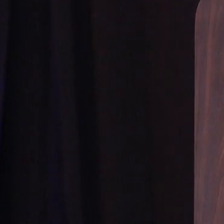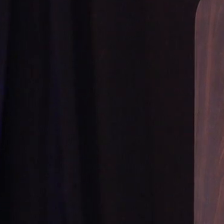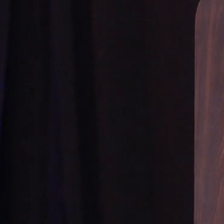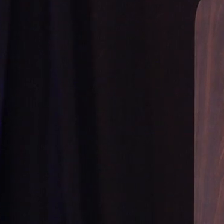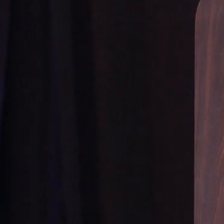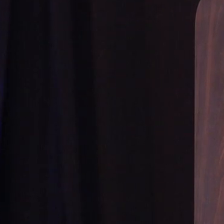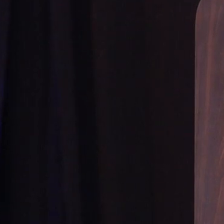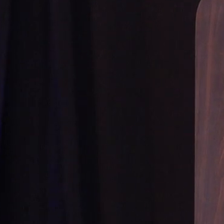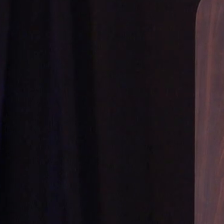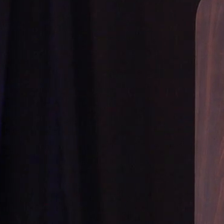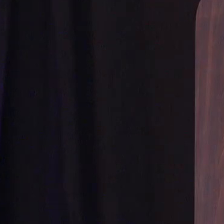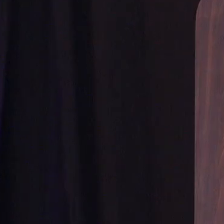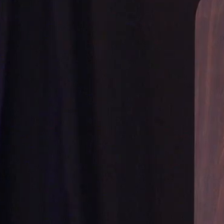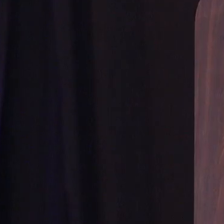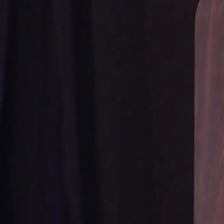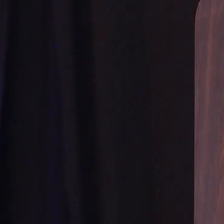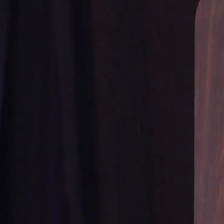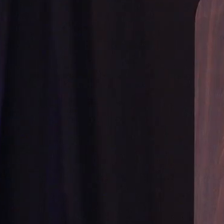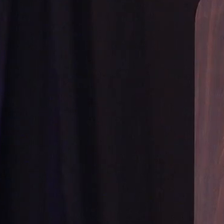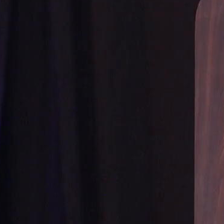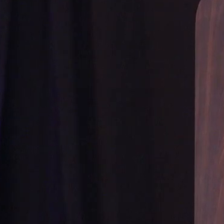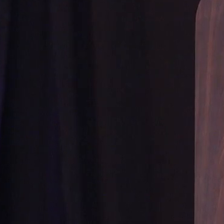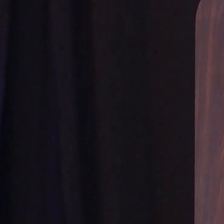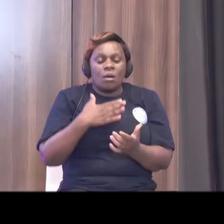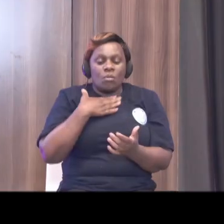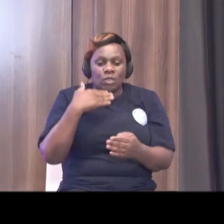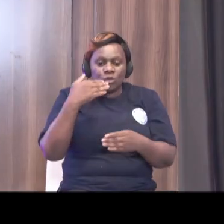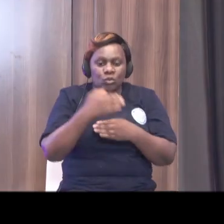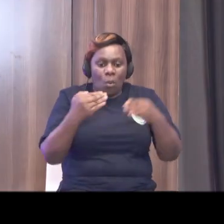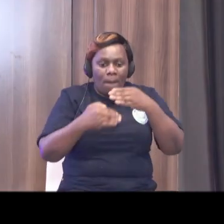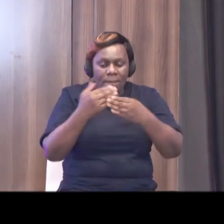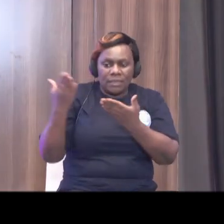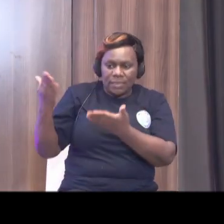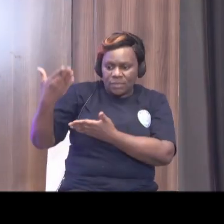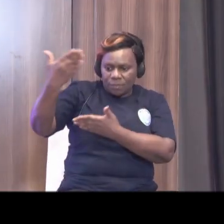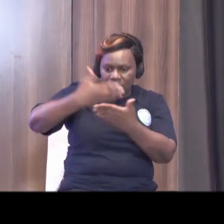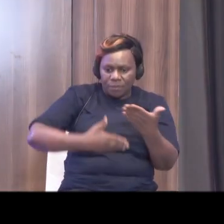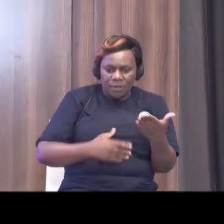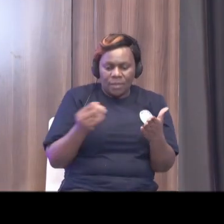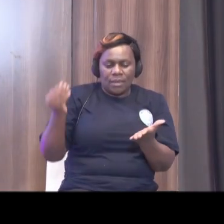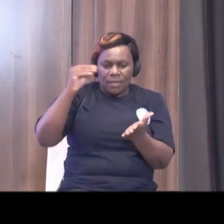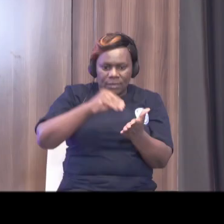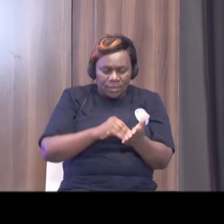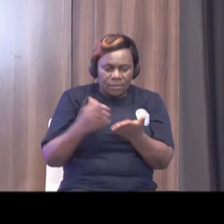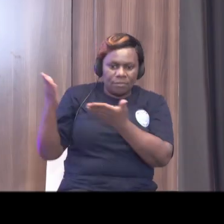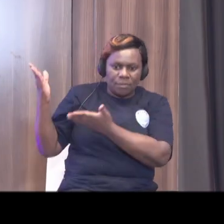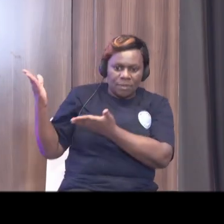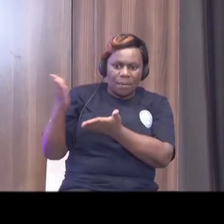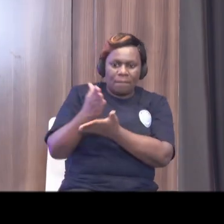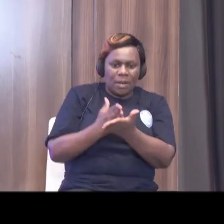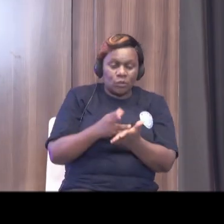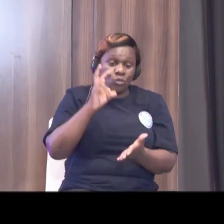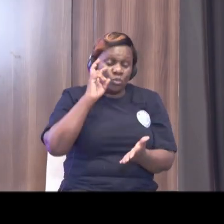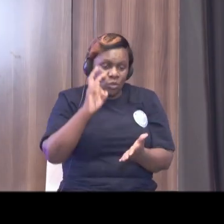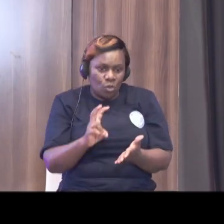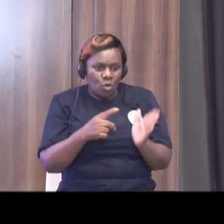group B strep disease serotype. So I'm just going to build out this slide. Again, here's that bee swarm plot you just